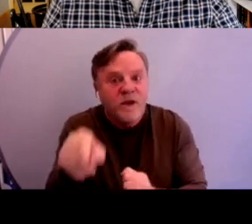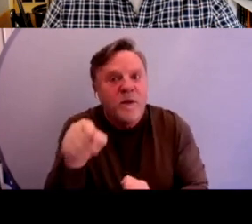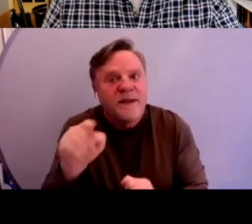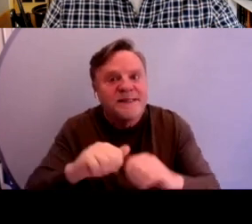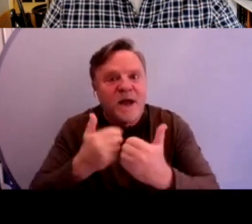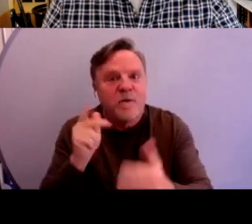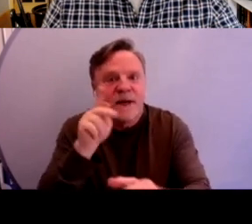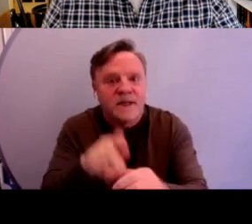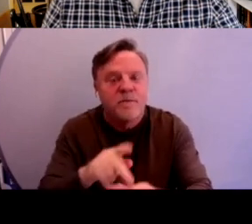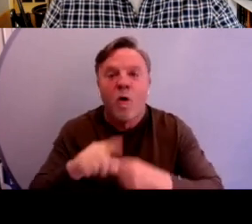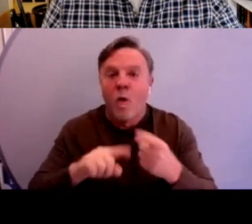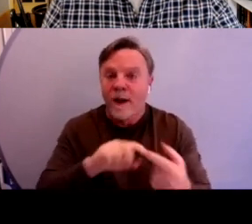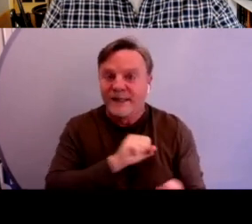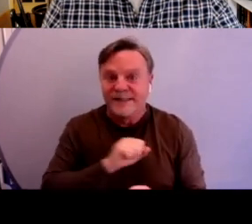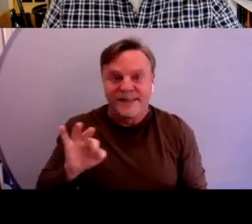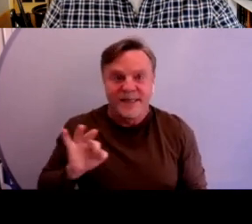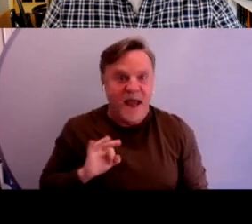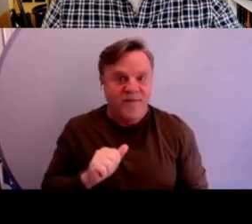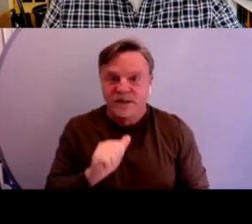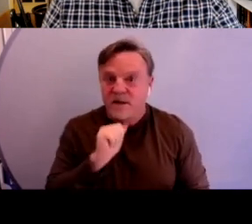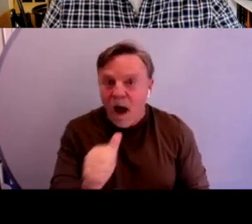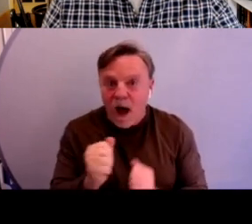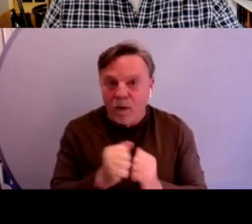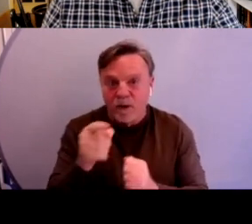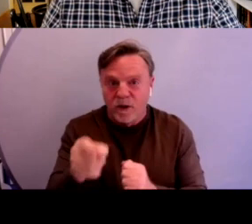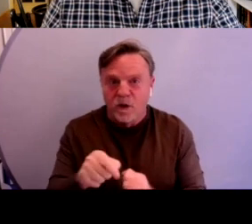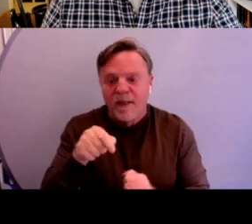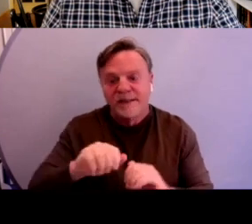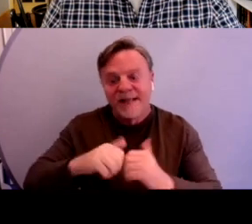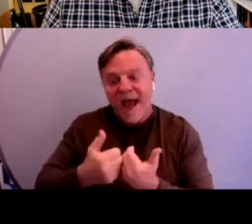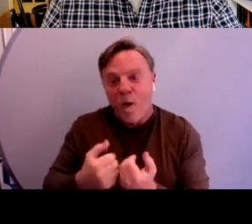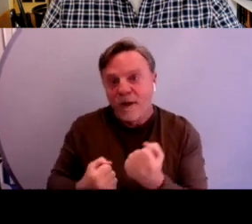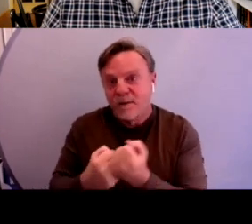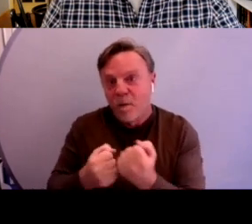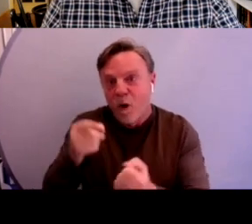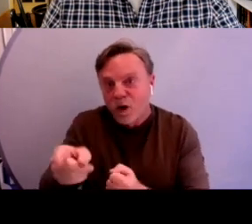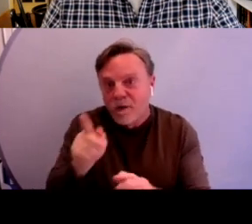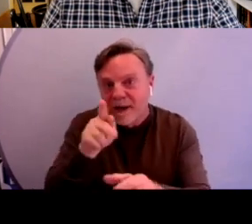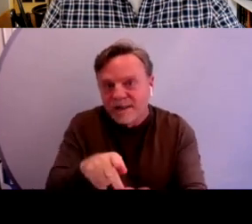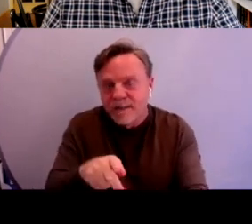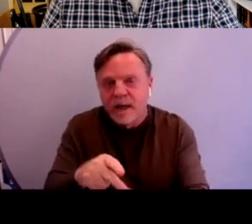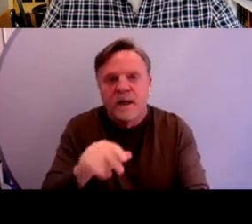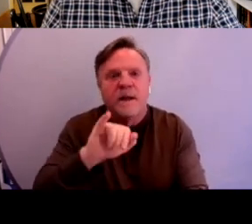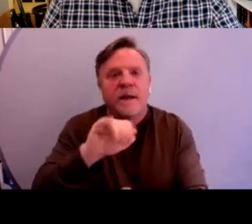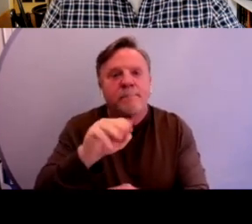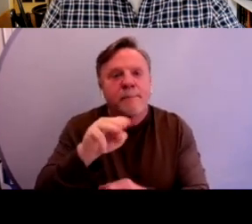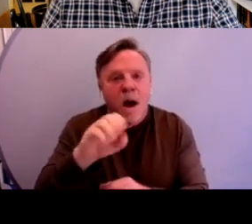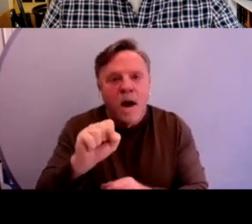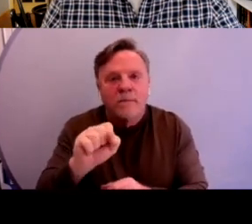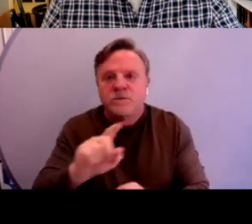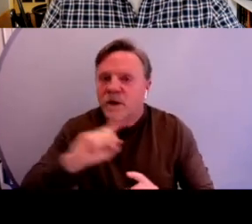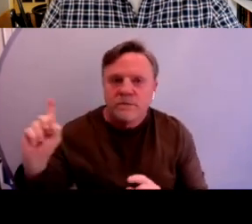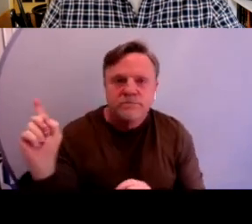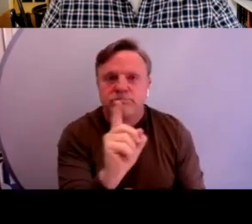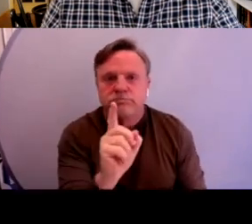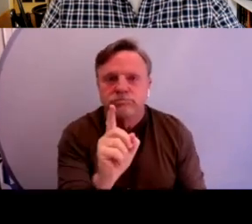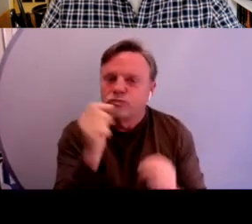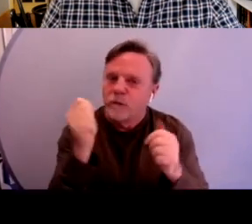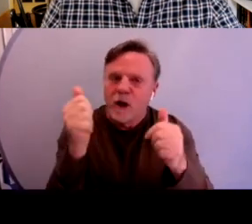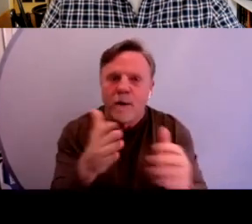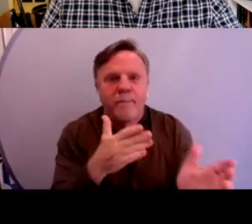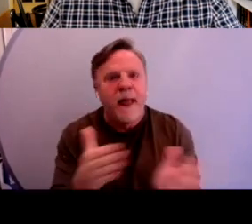participate. When a staff is not with you, this is how we can support you to participate. And the imams were stepping in right away and planning